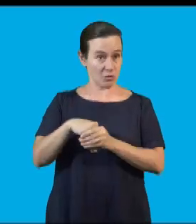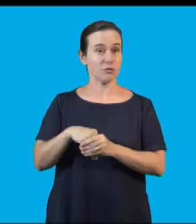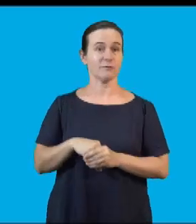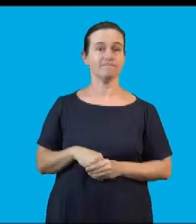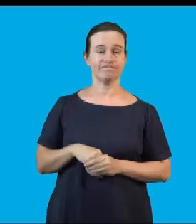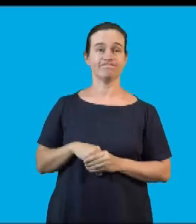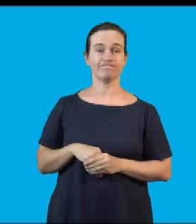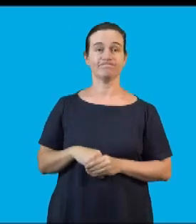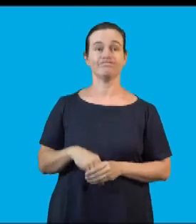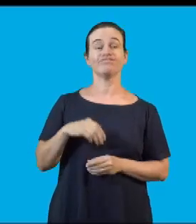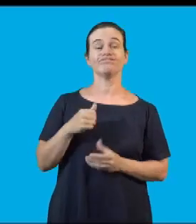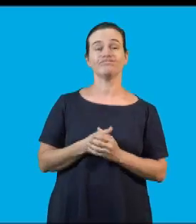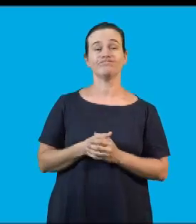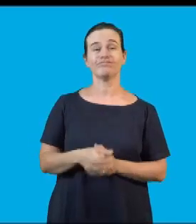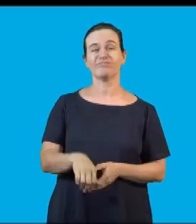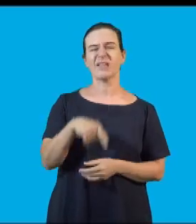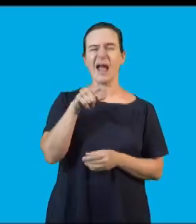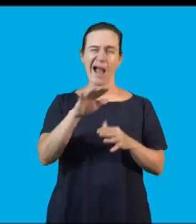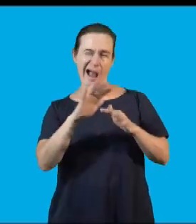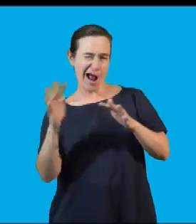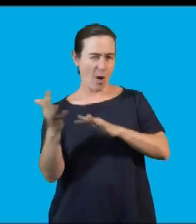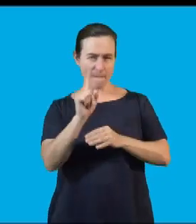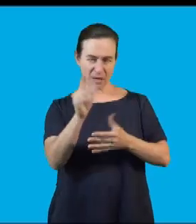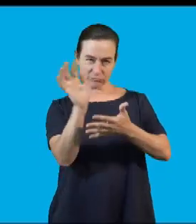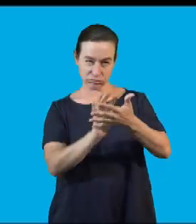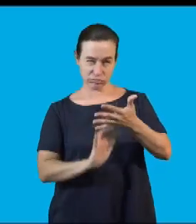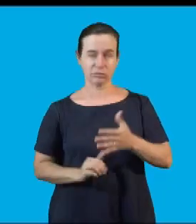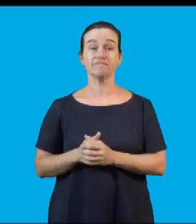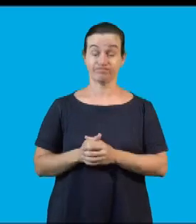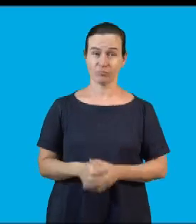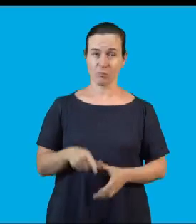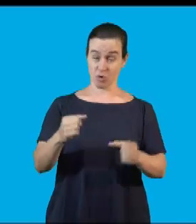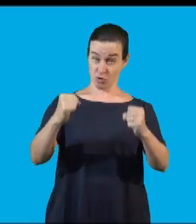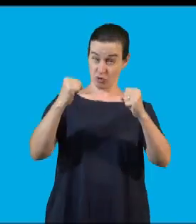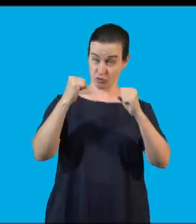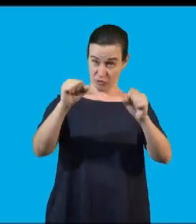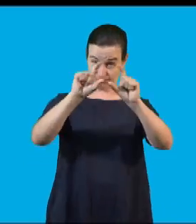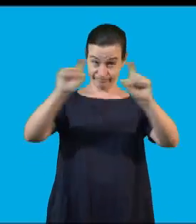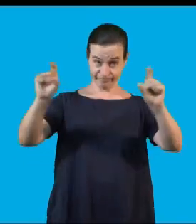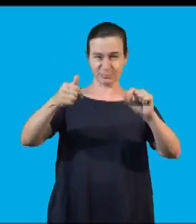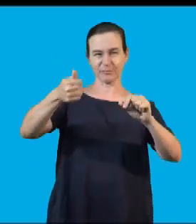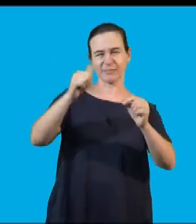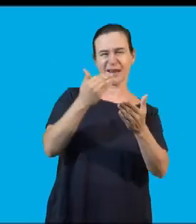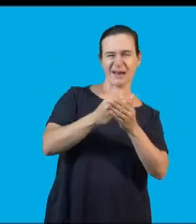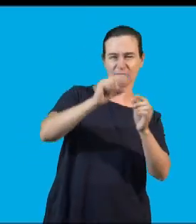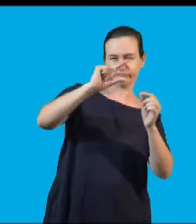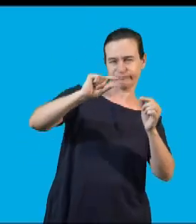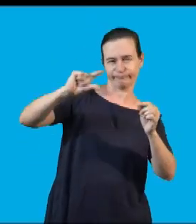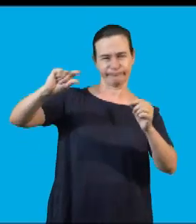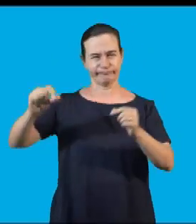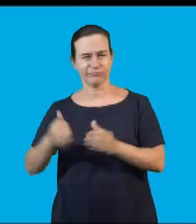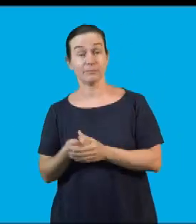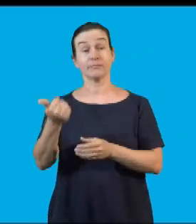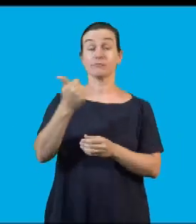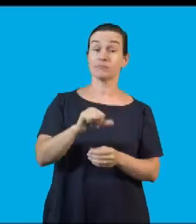in. The format of a poster would include a strong headline, different font sizes, event